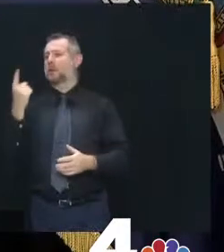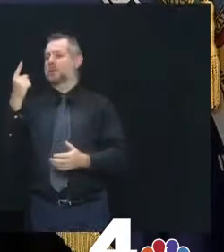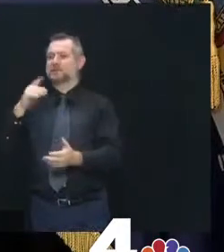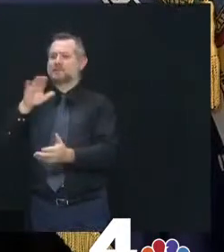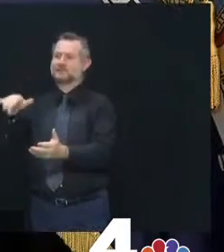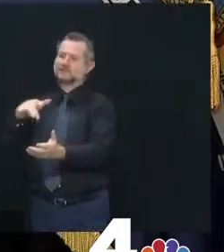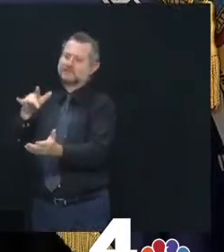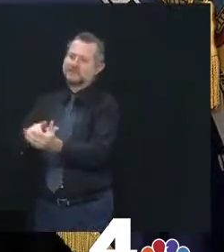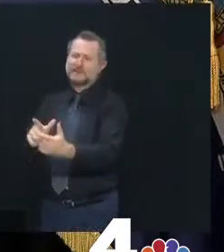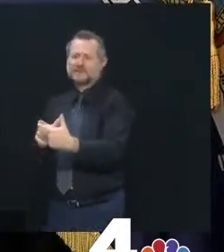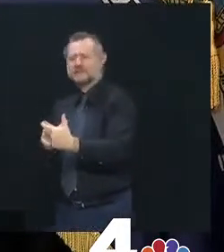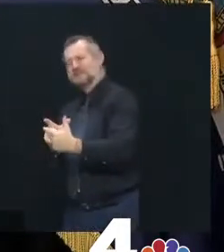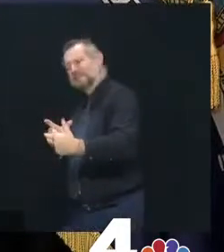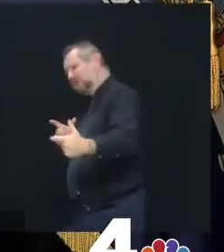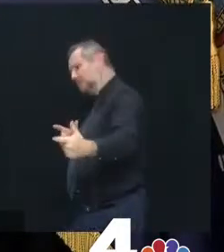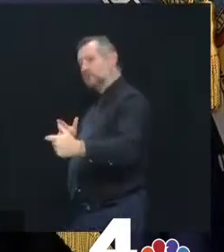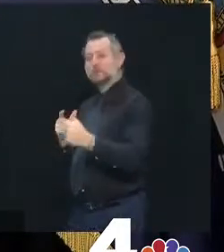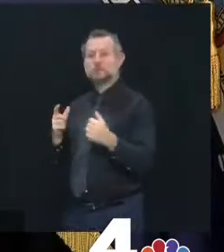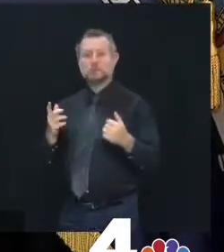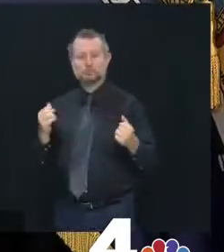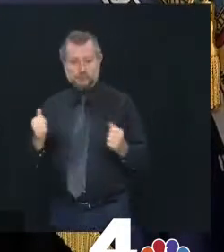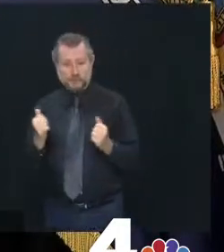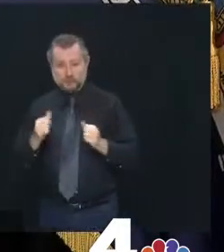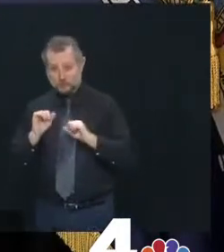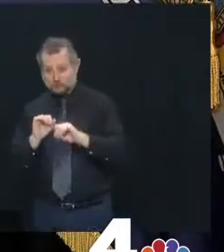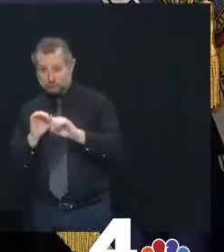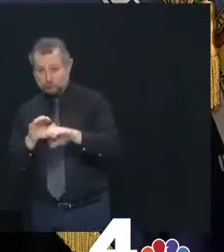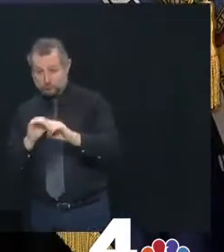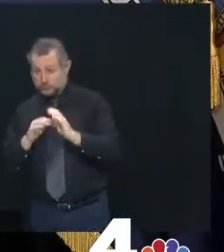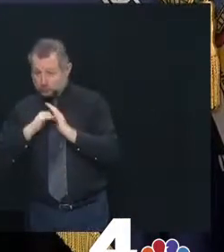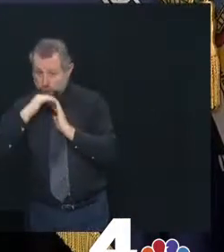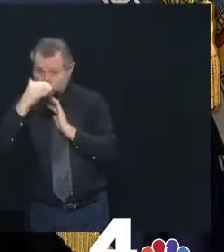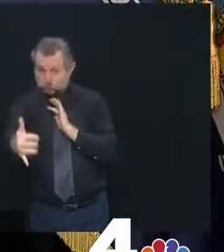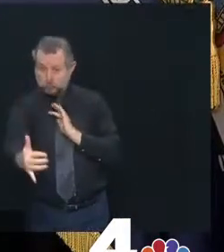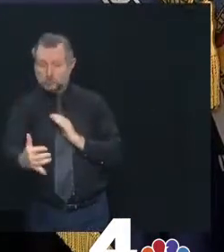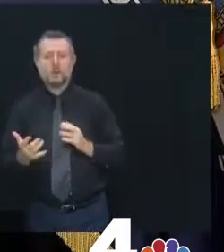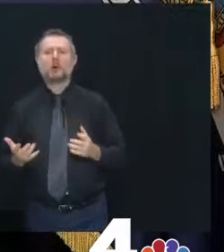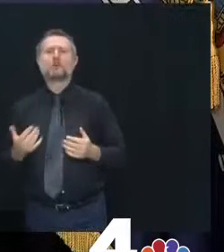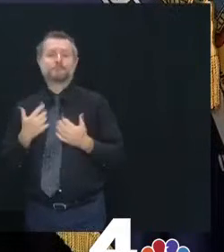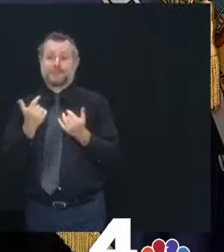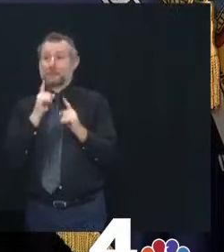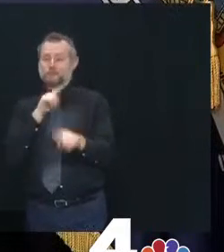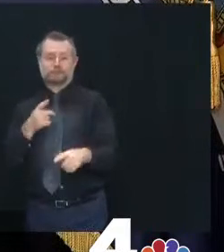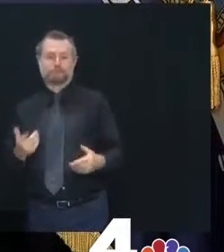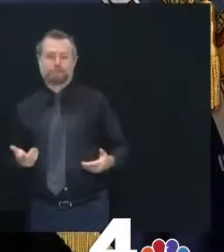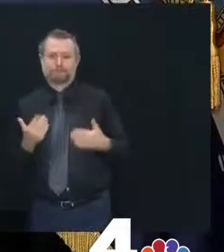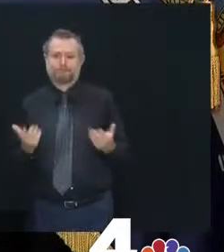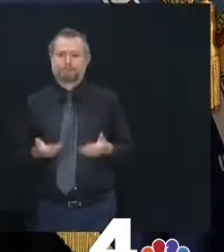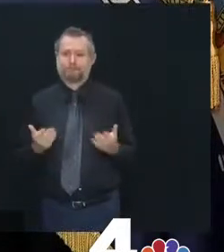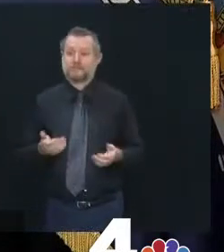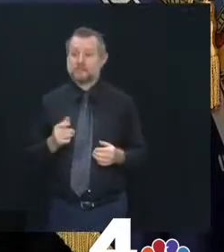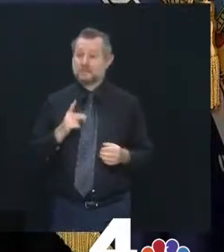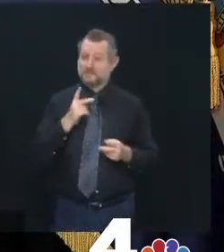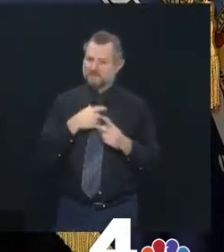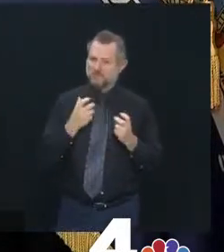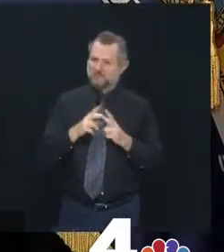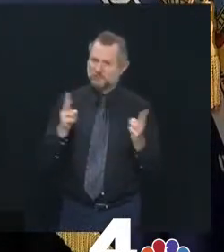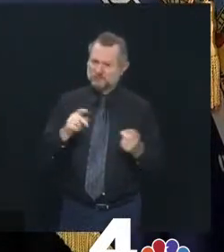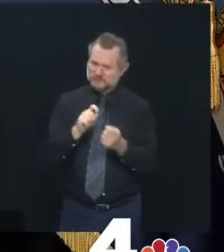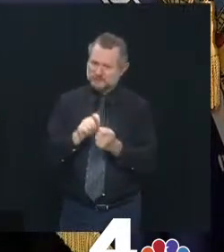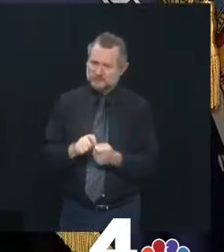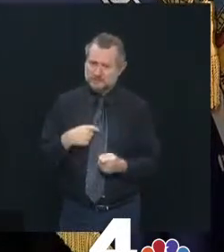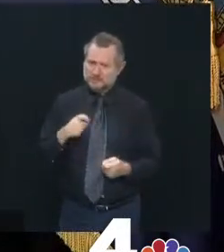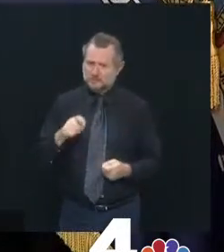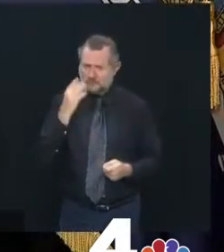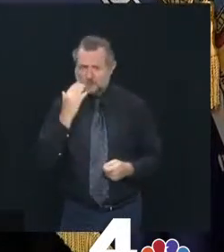massive facility? You know, these are the kinds of, they sound detailed and tedious, but you know, all